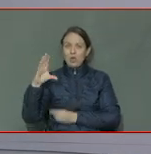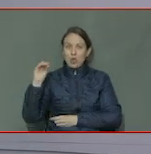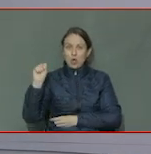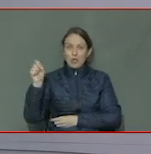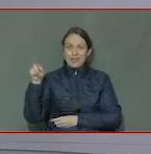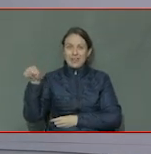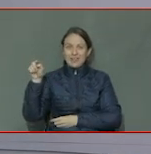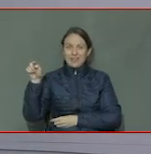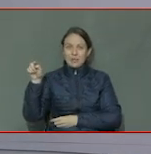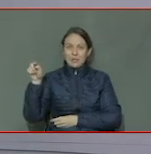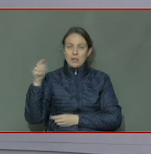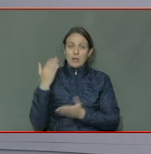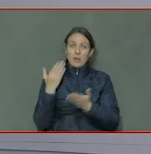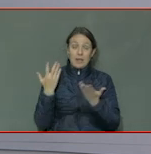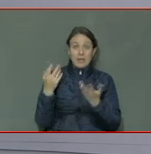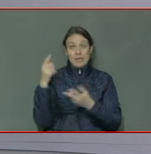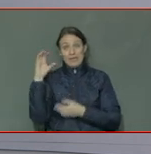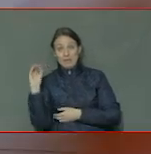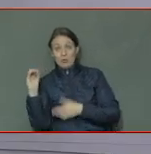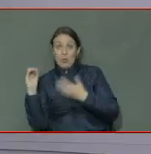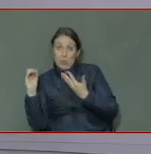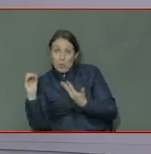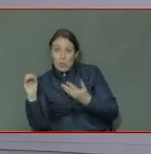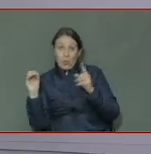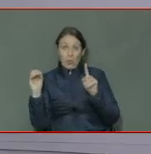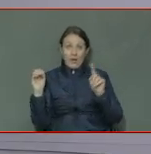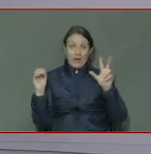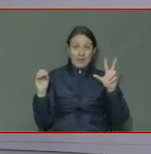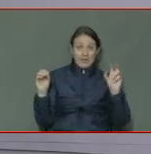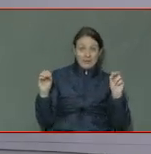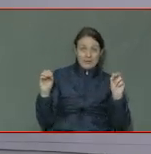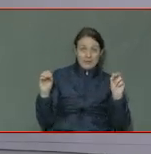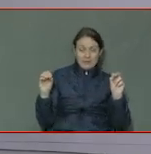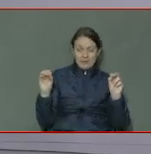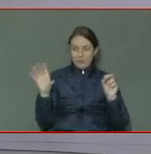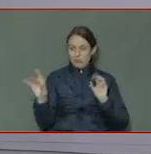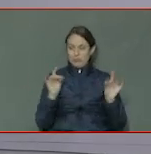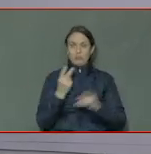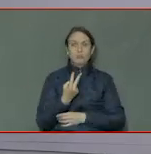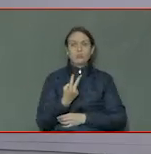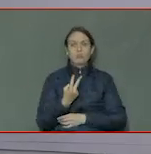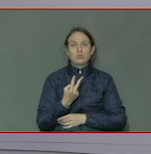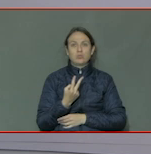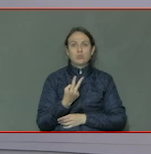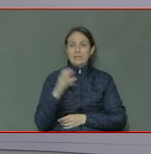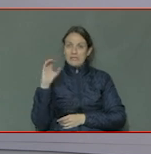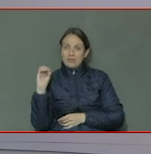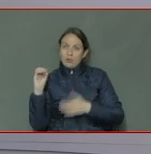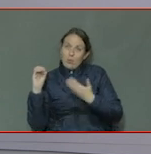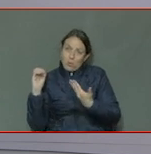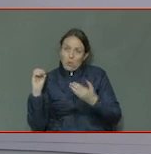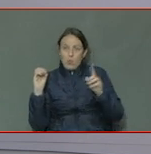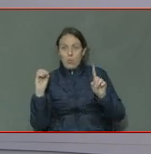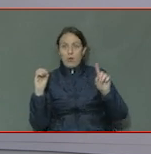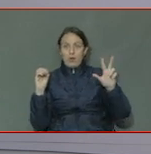be 0 degrees or 180 degrees. That's the only thing it can be. It can be nothing else. Just 0 or